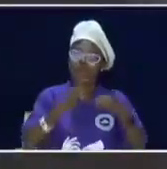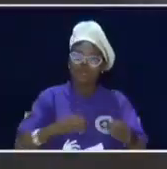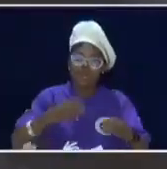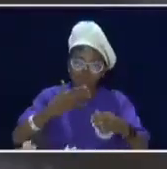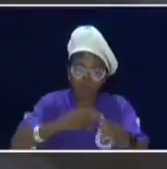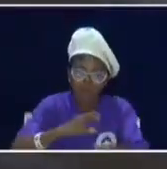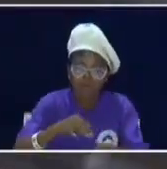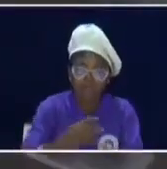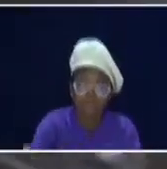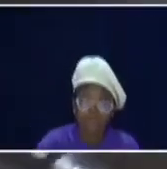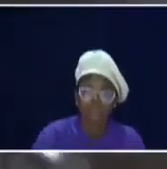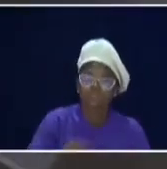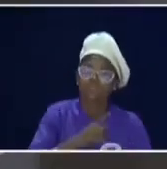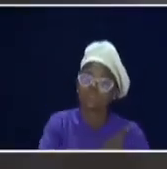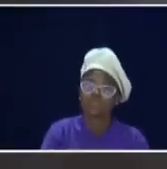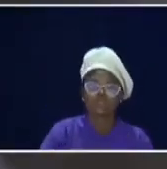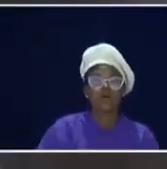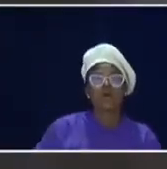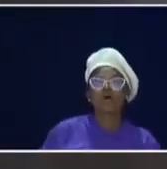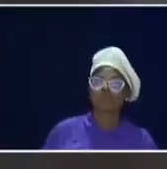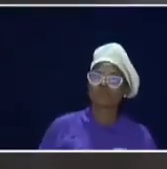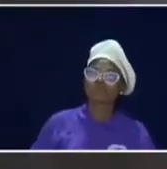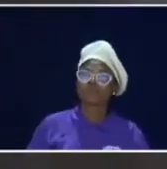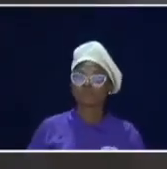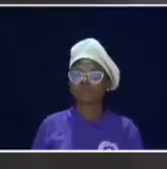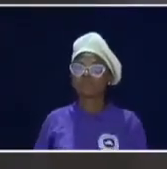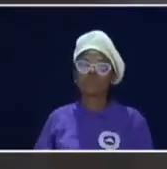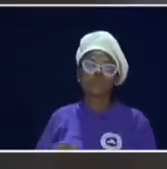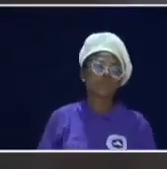Your banner above me is